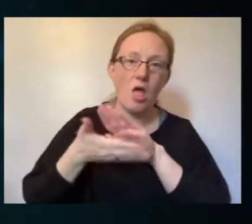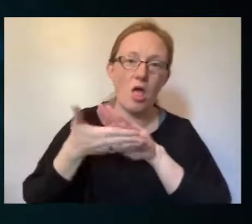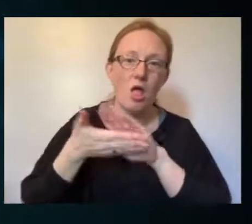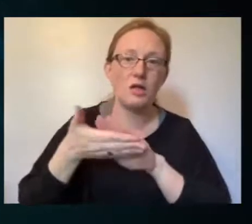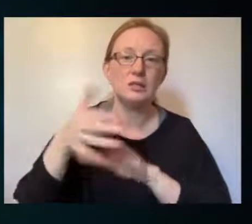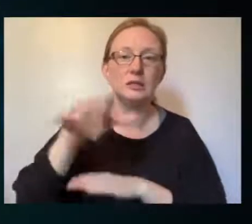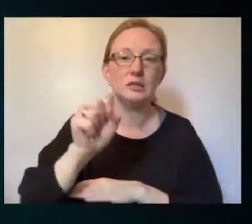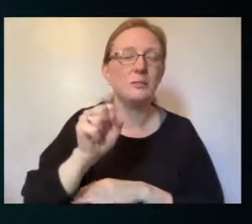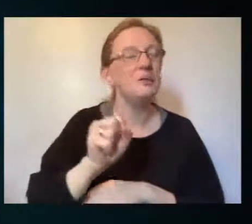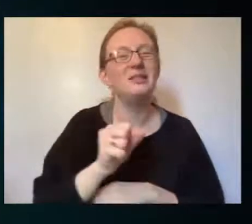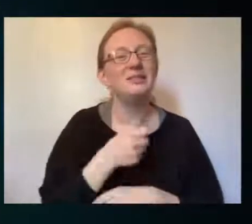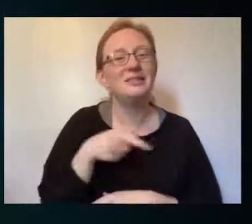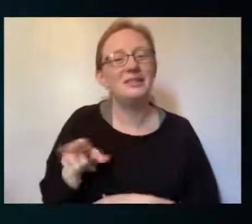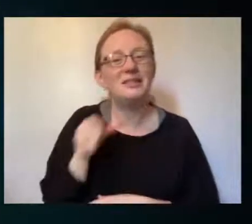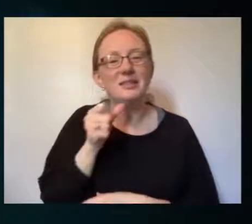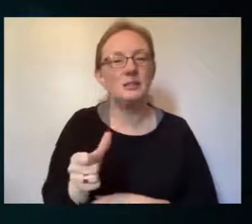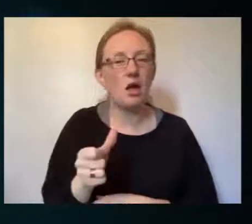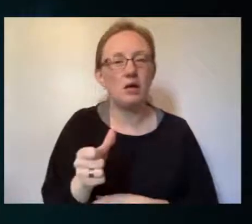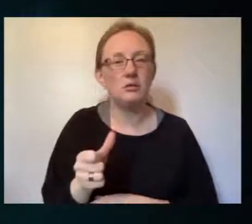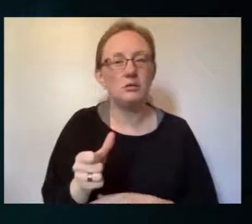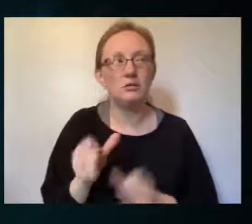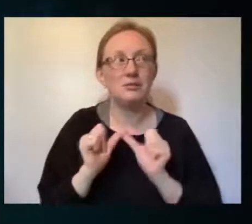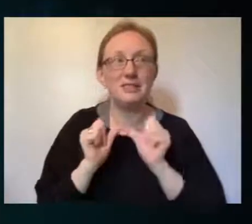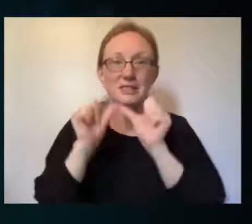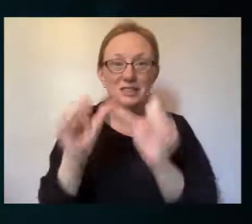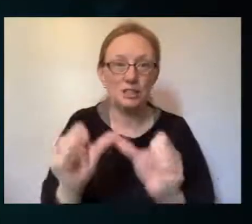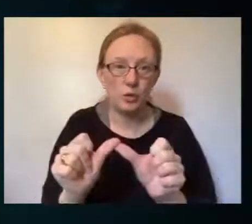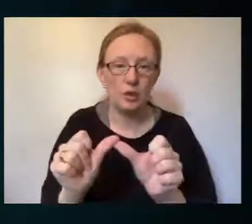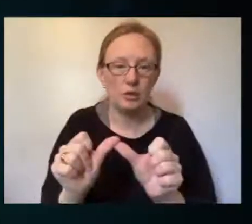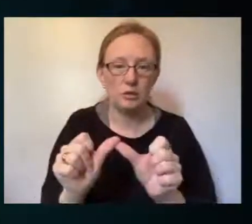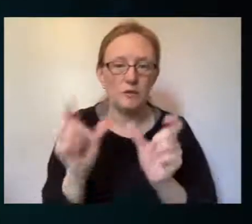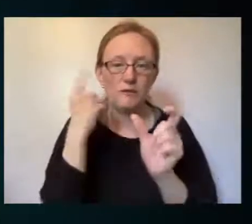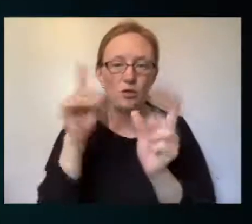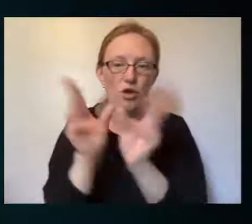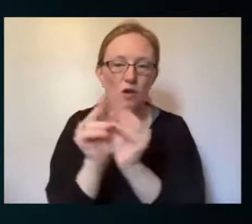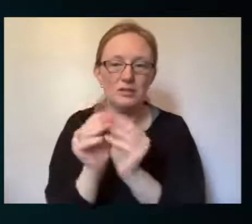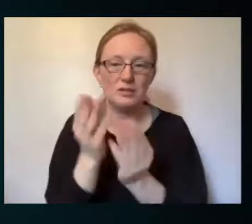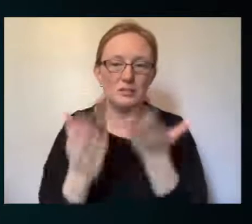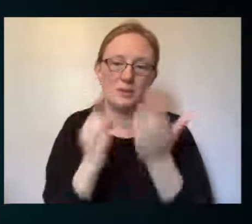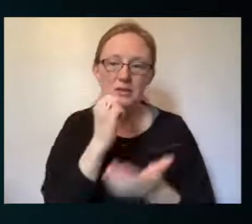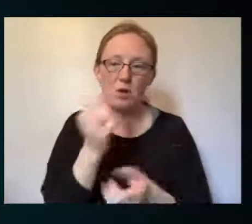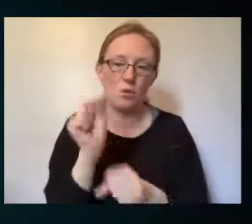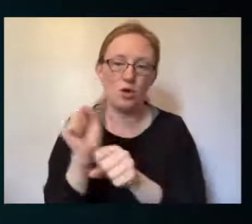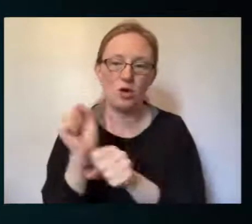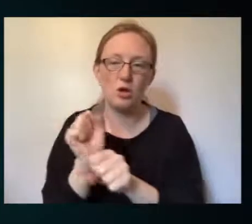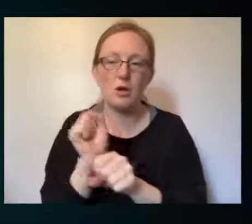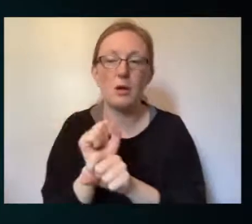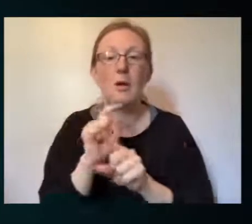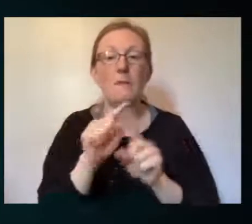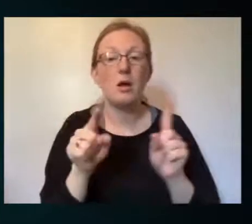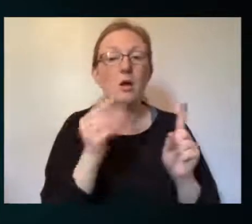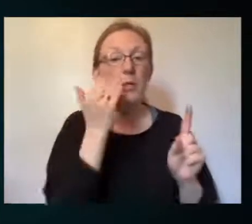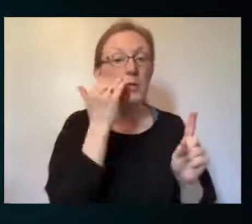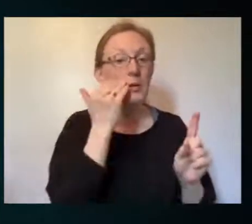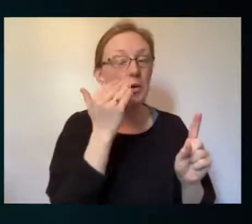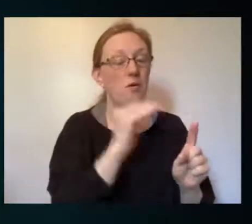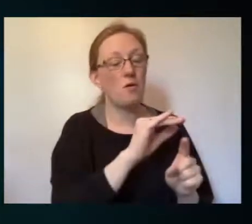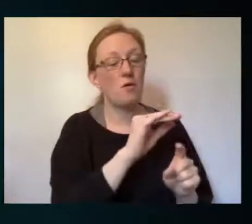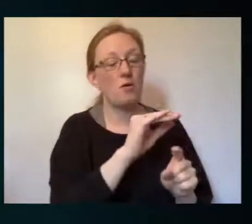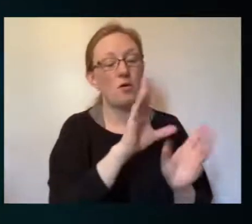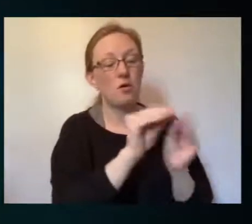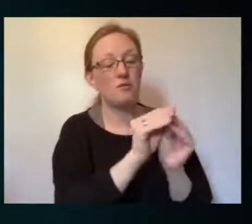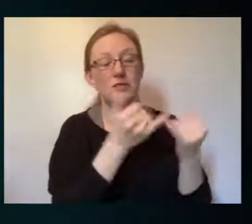way of running conferences. And so this year, even though conferences are still virtual, including